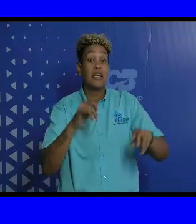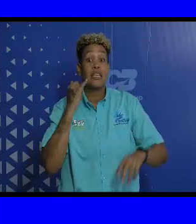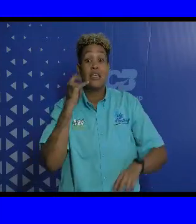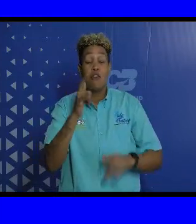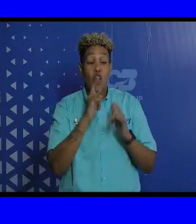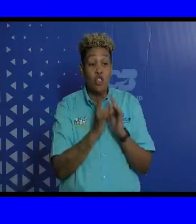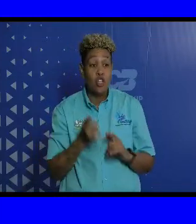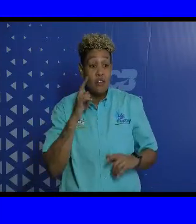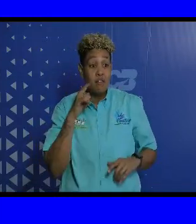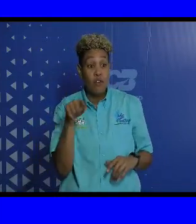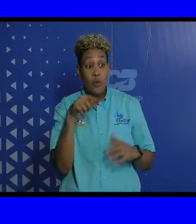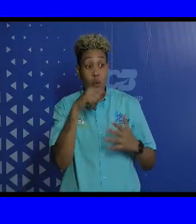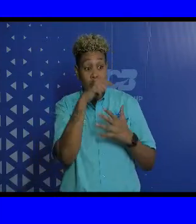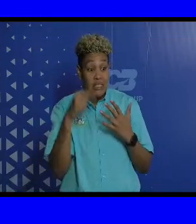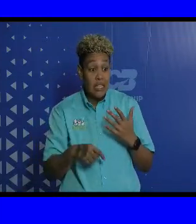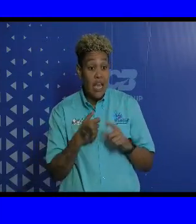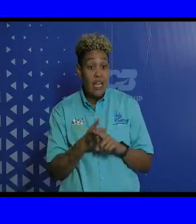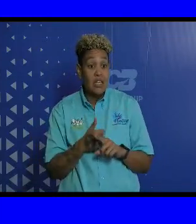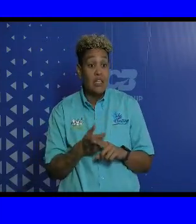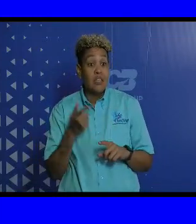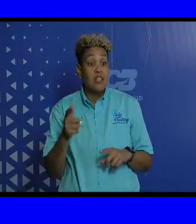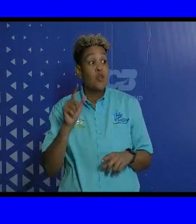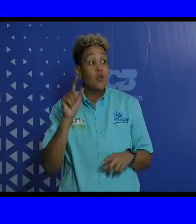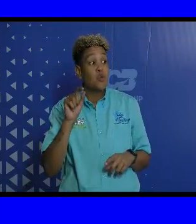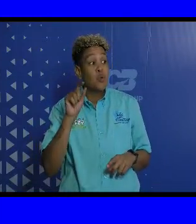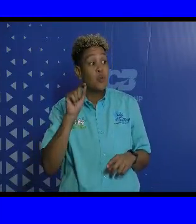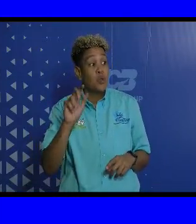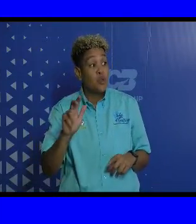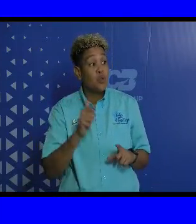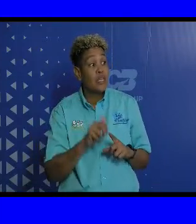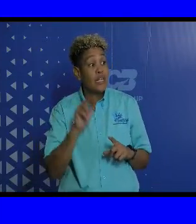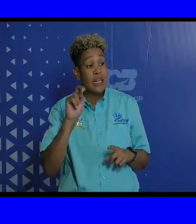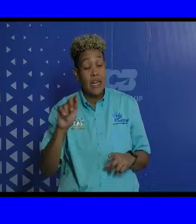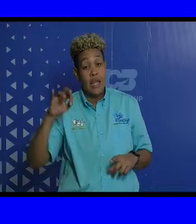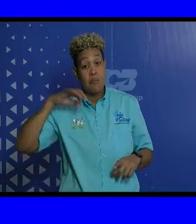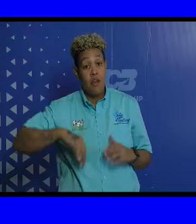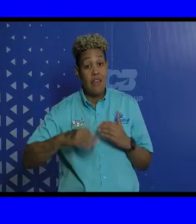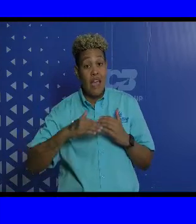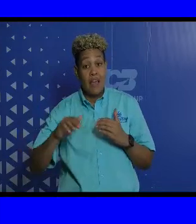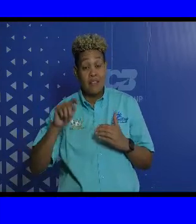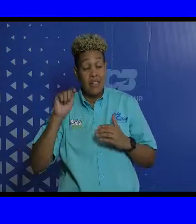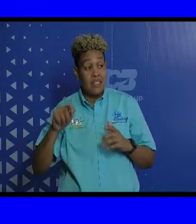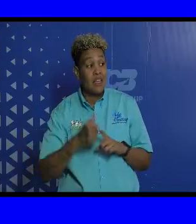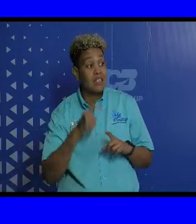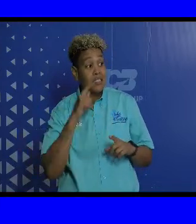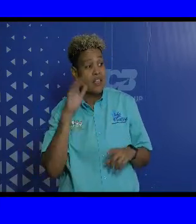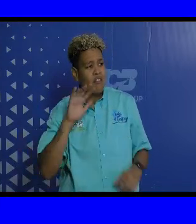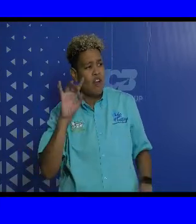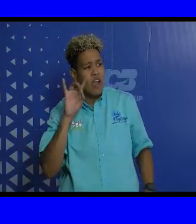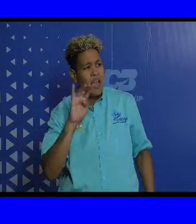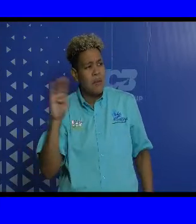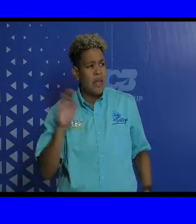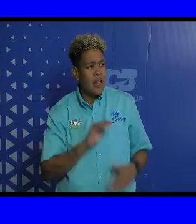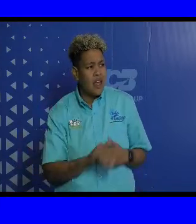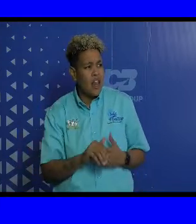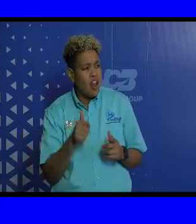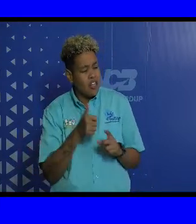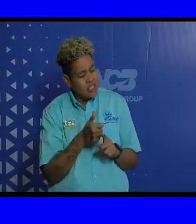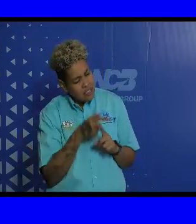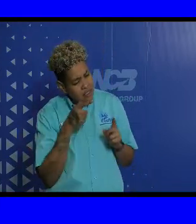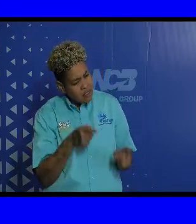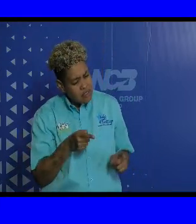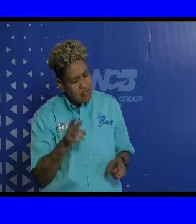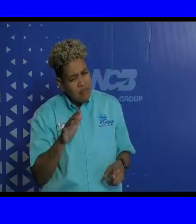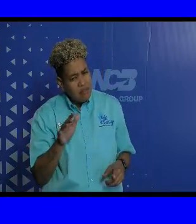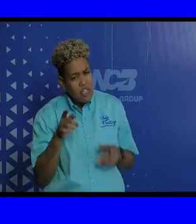you adjust for those items, the 2023 net profit after tax of around $8 billion,